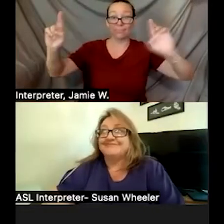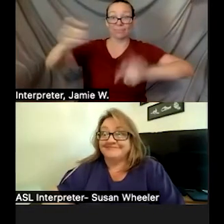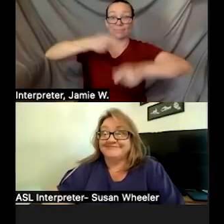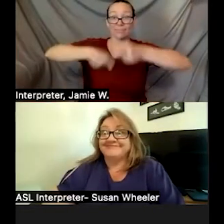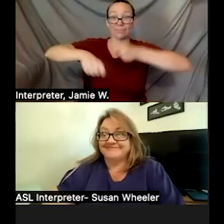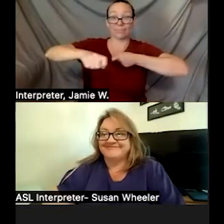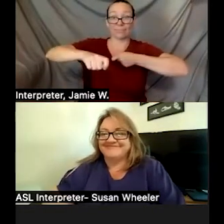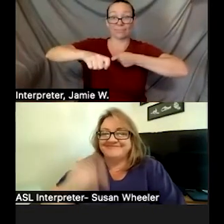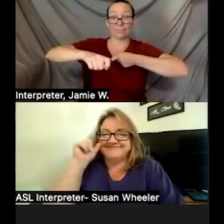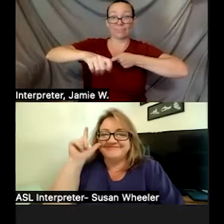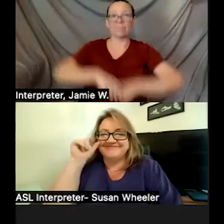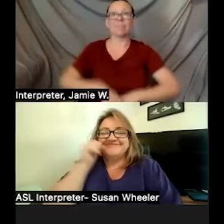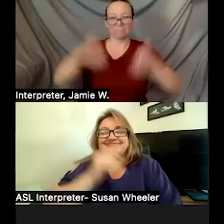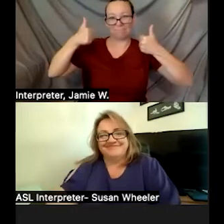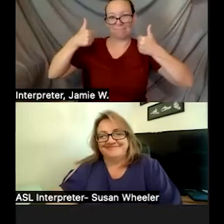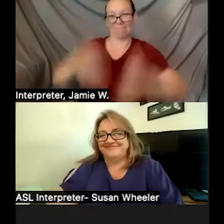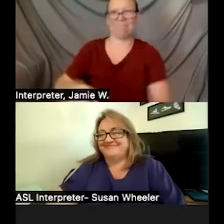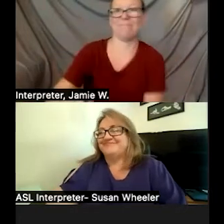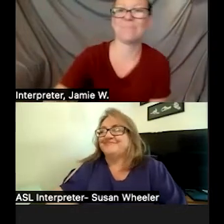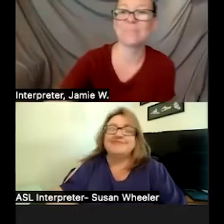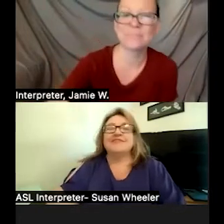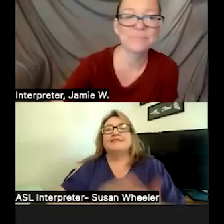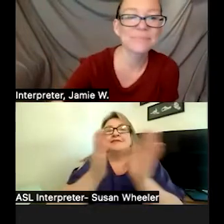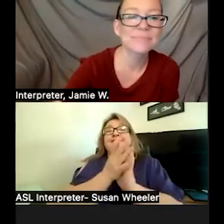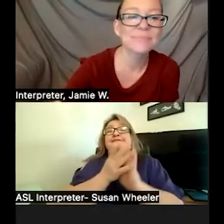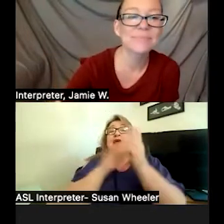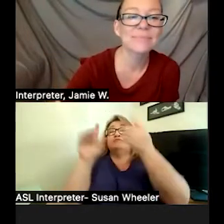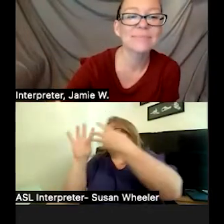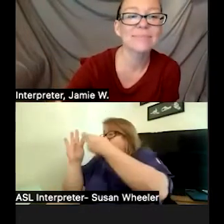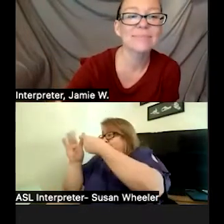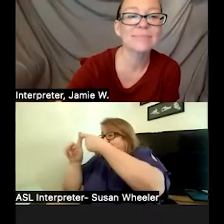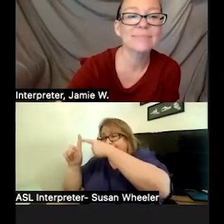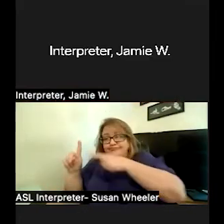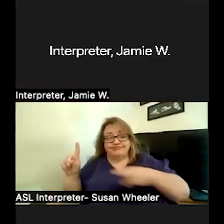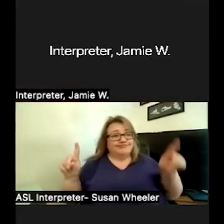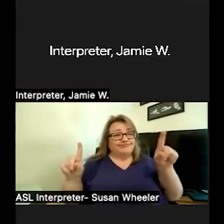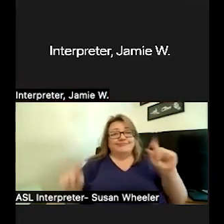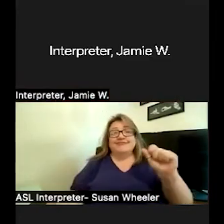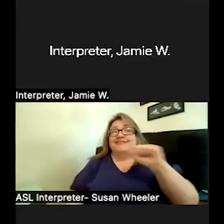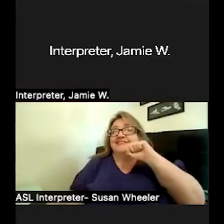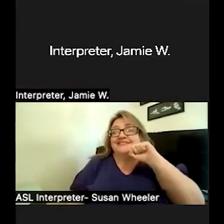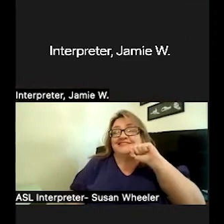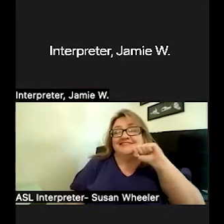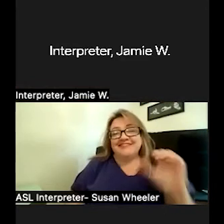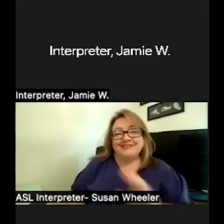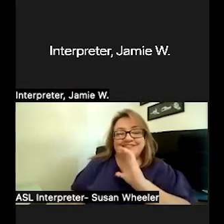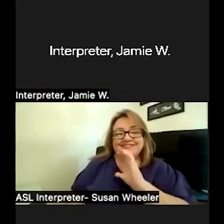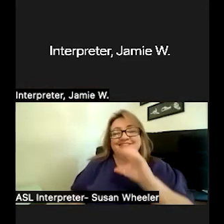And now we have the other end of the spectrum, senior citizens. 15% of the population is 65 or